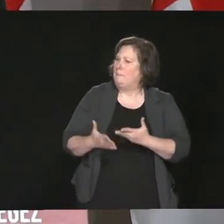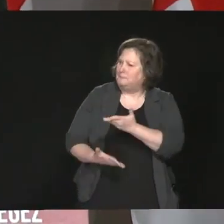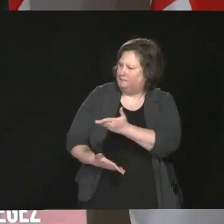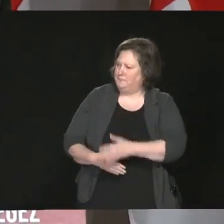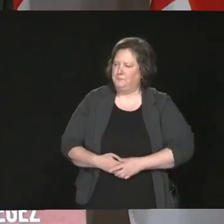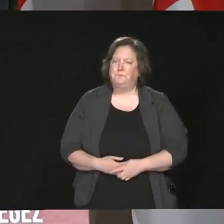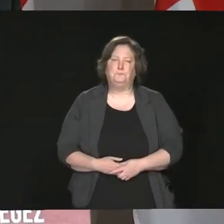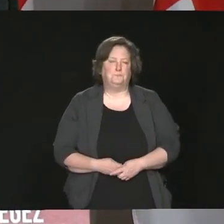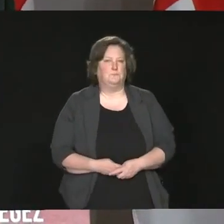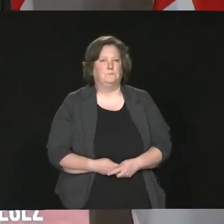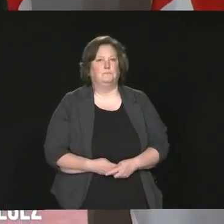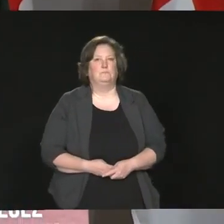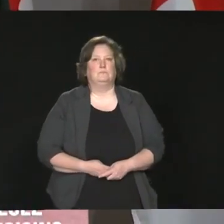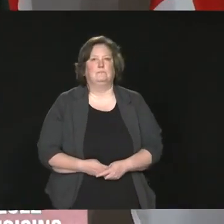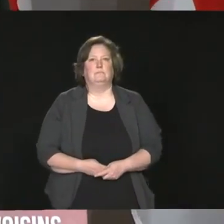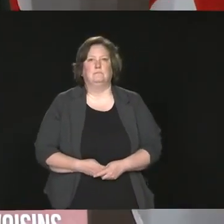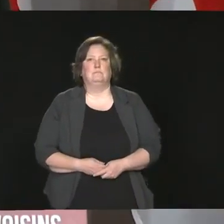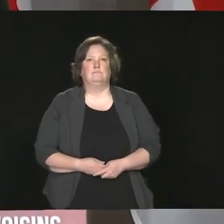Yeah, thank you, Stephanie.